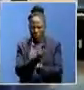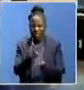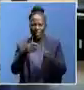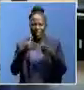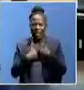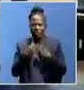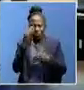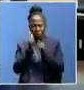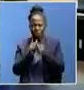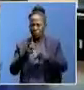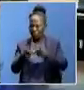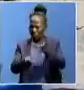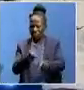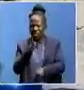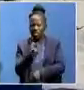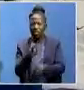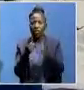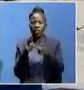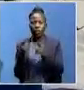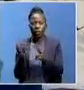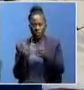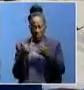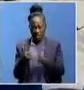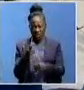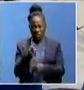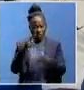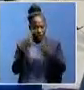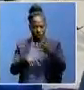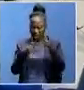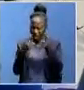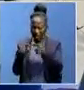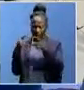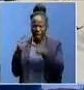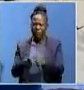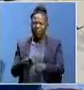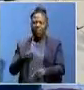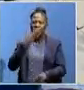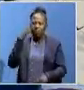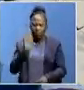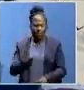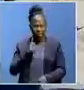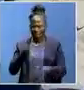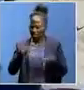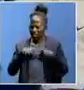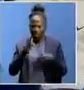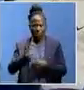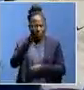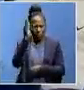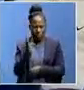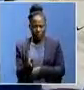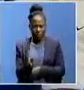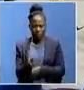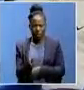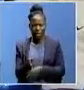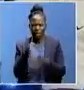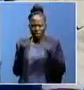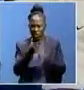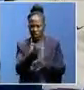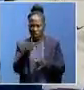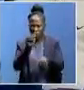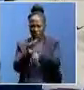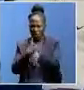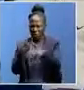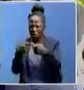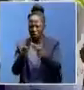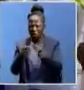liquidation process. The situation is unacceptable underground. The situation is unacceptable. Those of the, on the open pit, it is